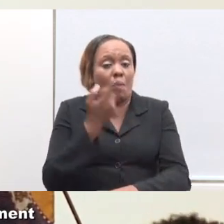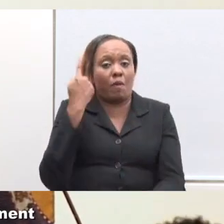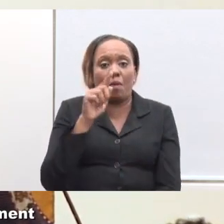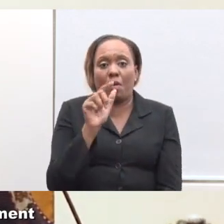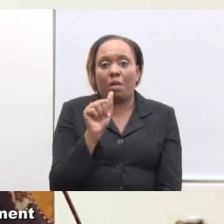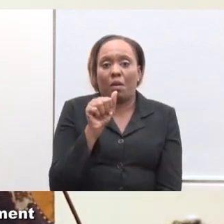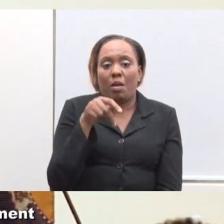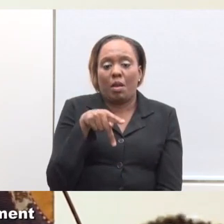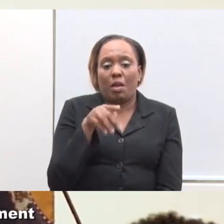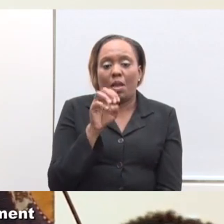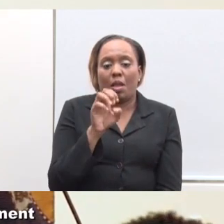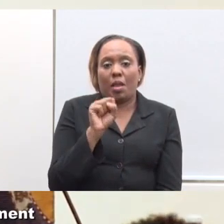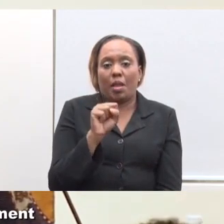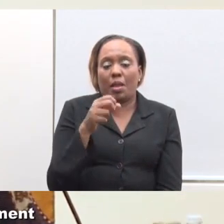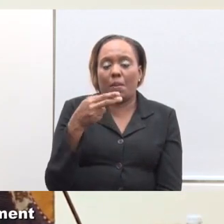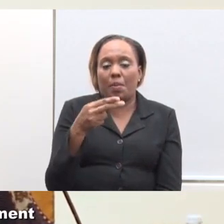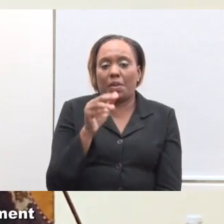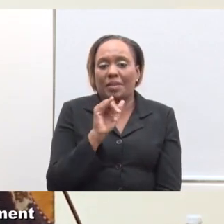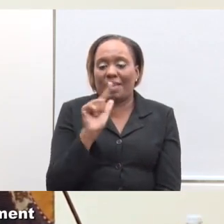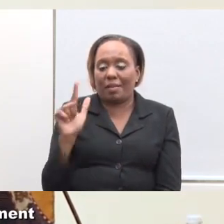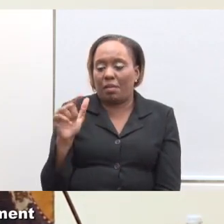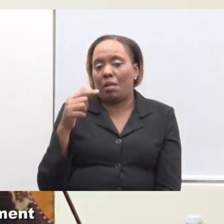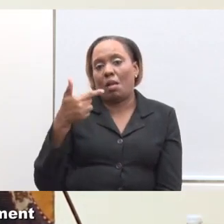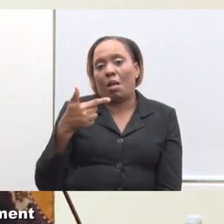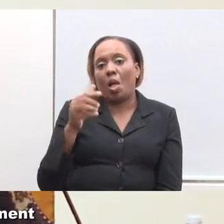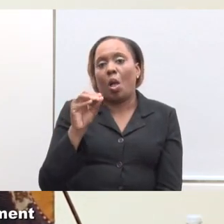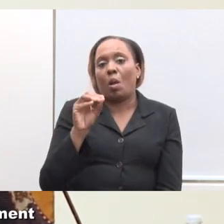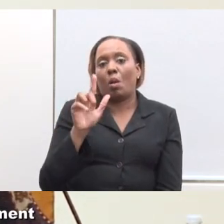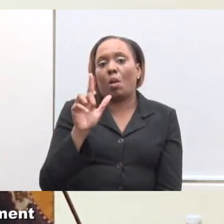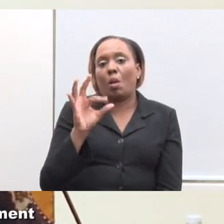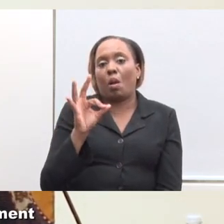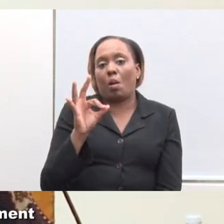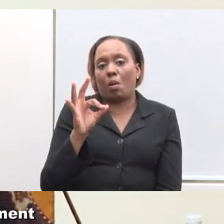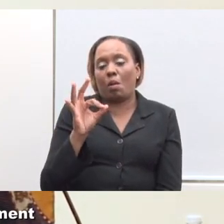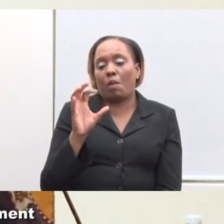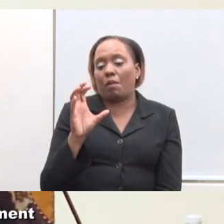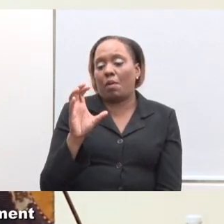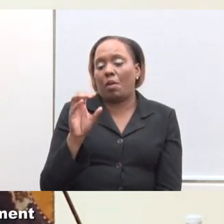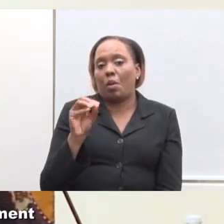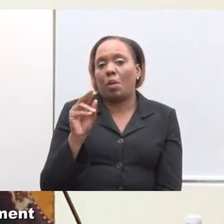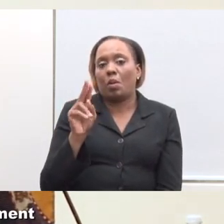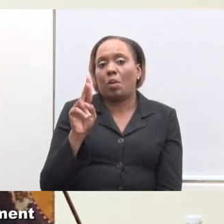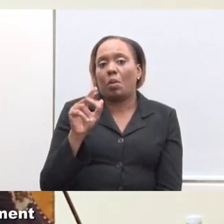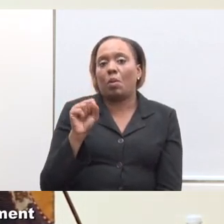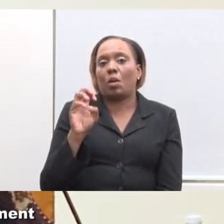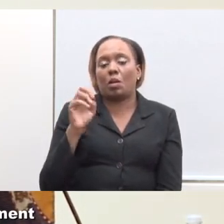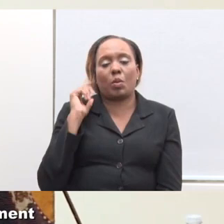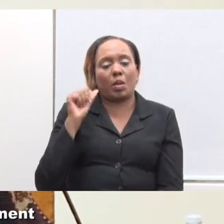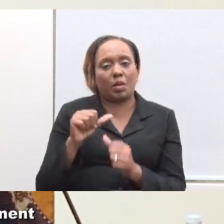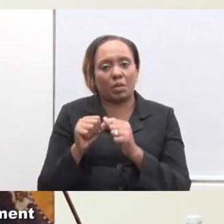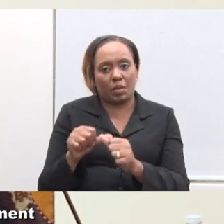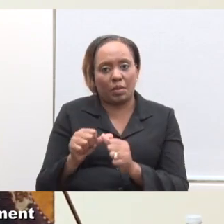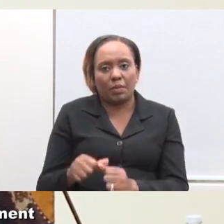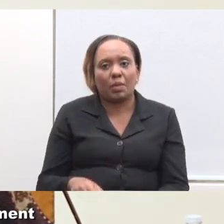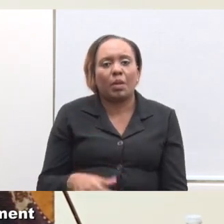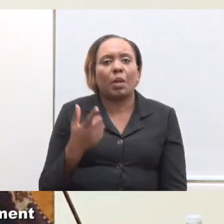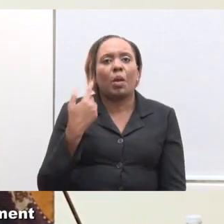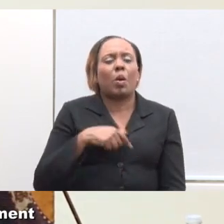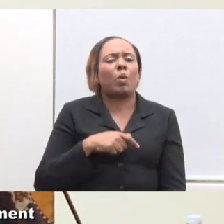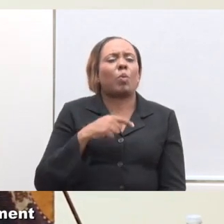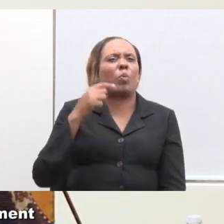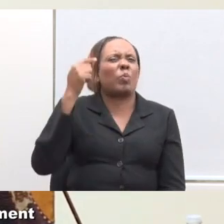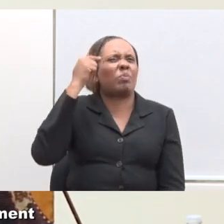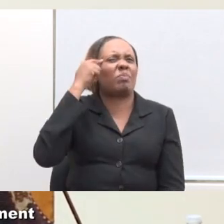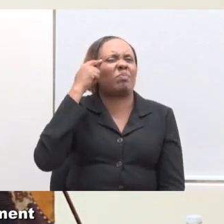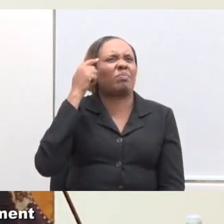on the cards. We also expect that by the middle of the year, if not sooner, depending on